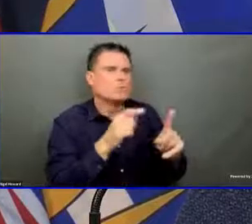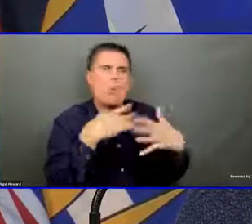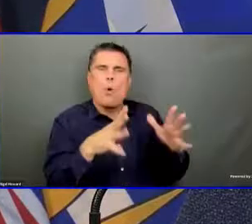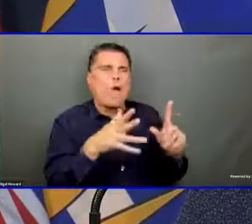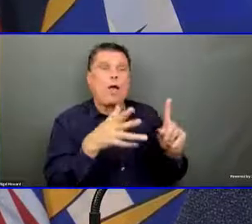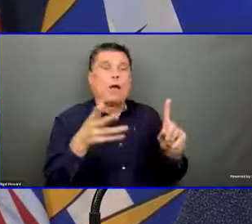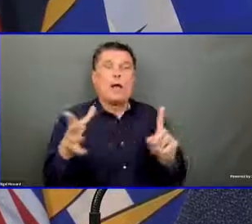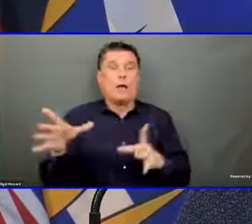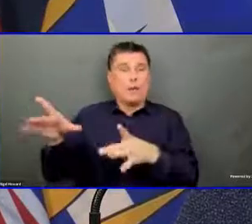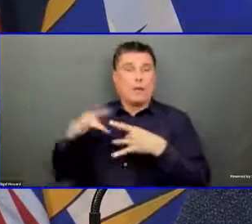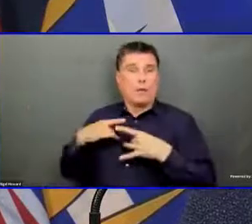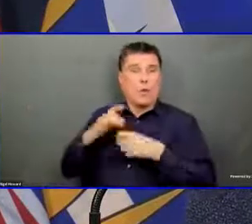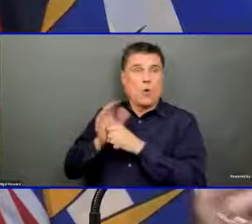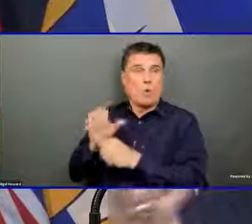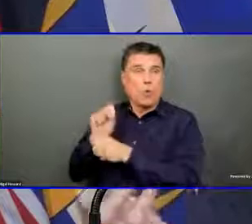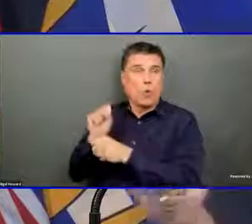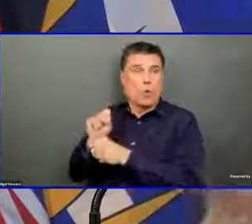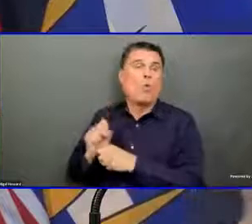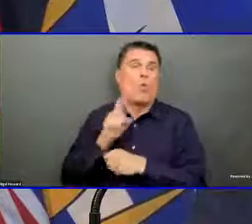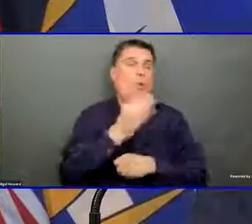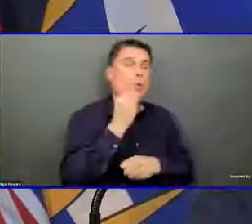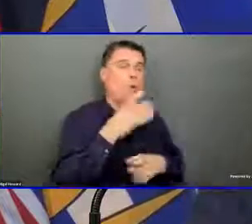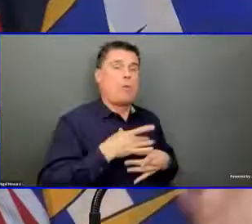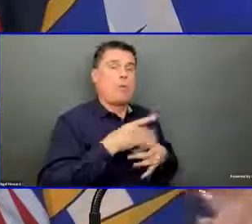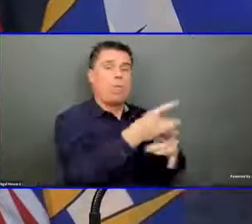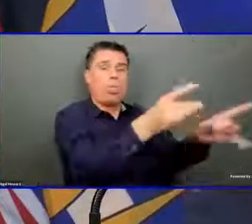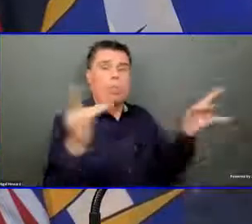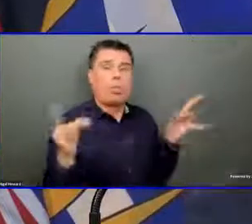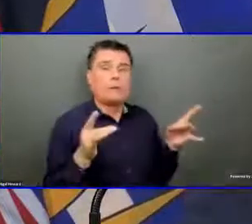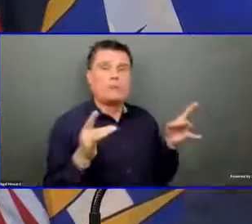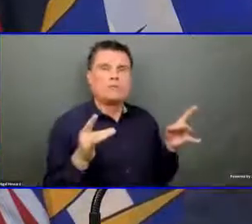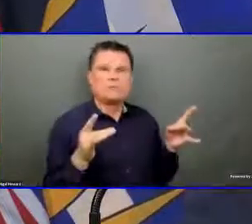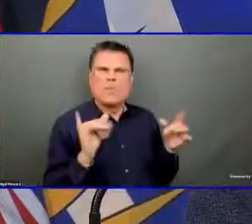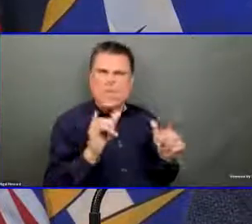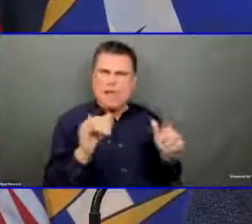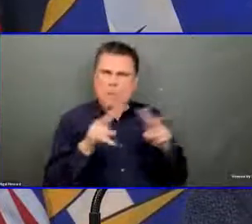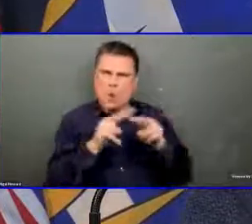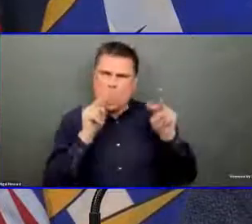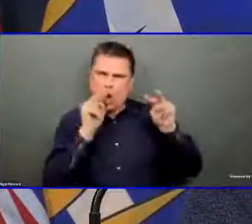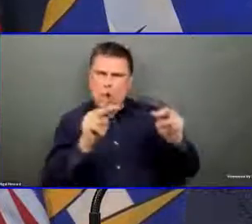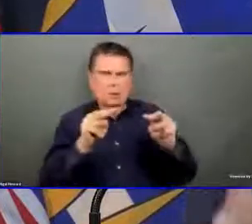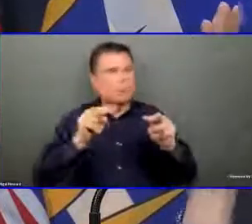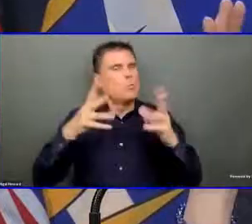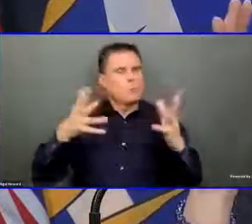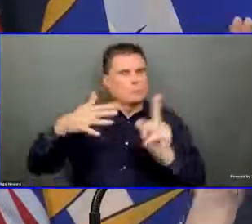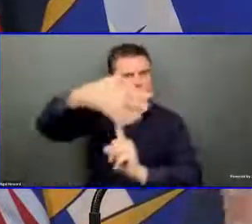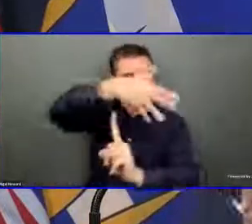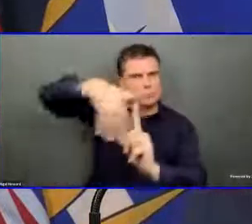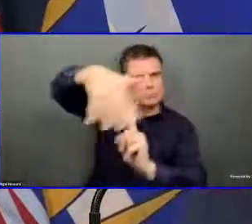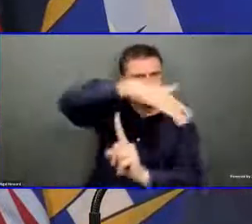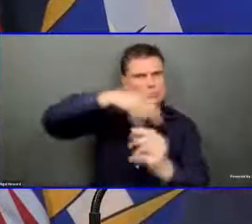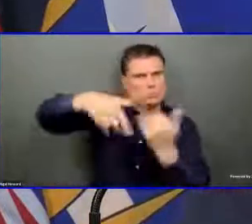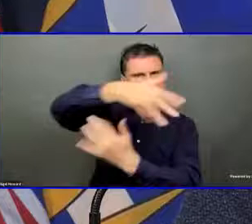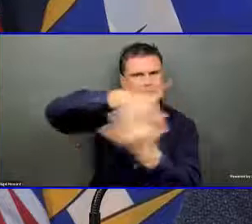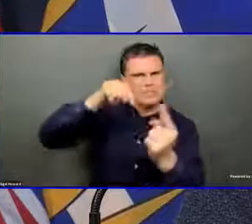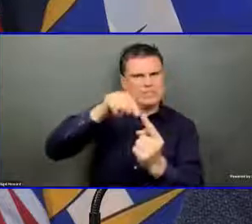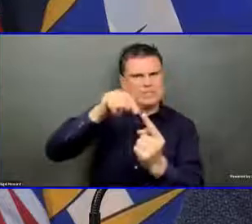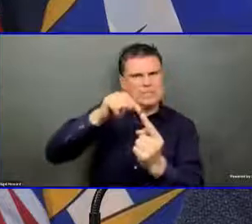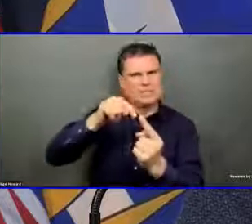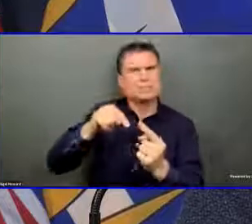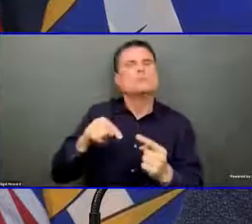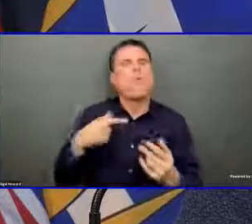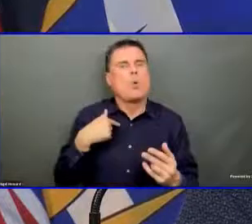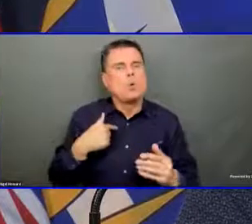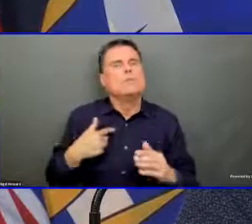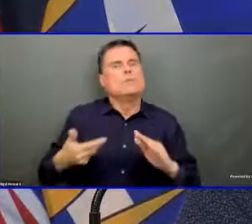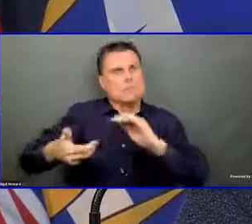we have to those settings, and pharmacists are partnering with us in some places. It is we've created a list of